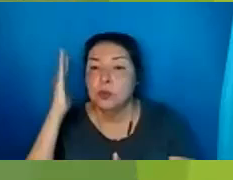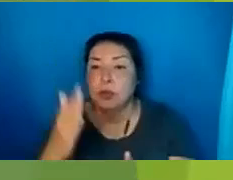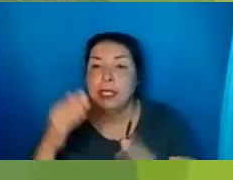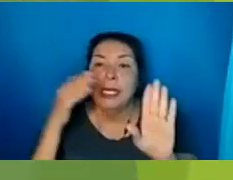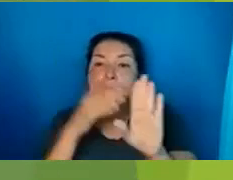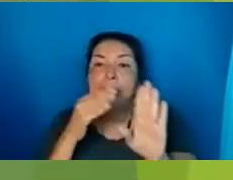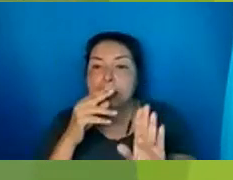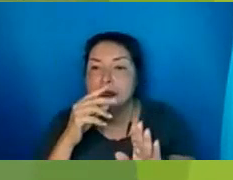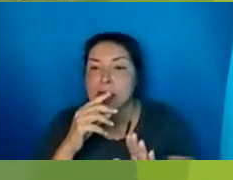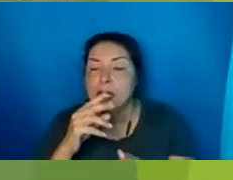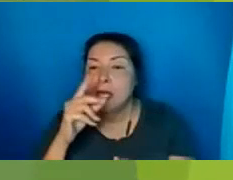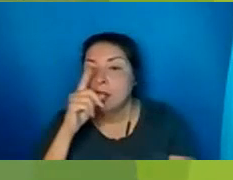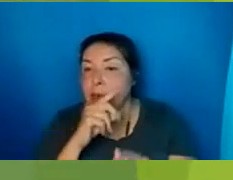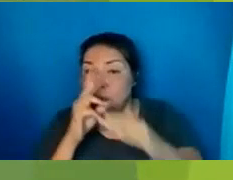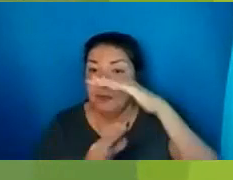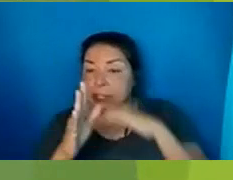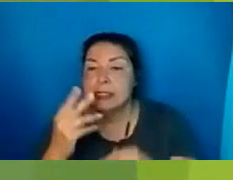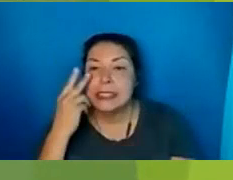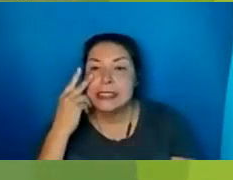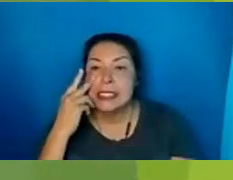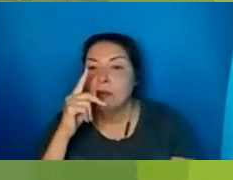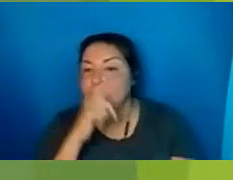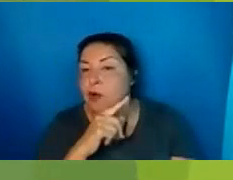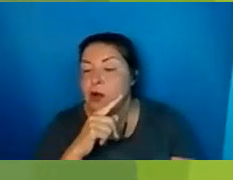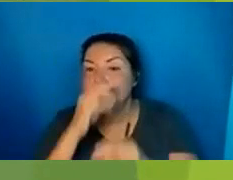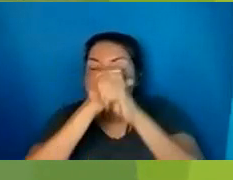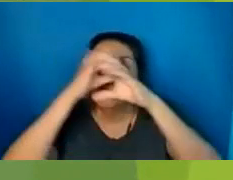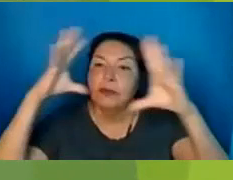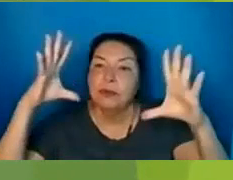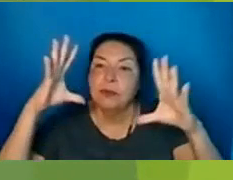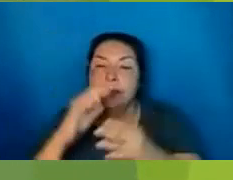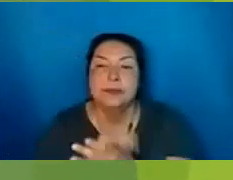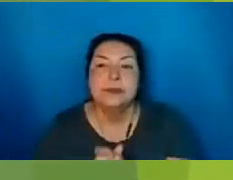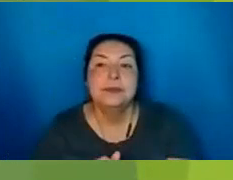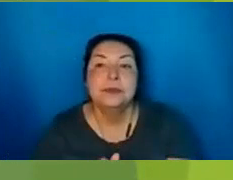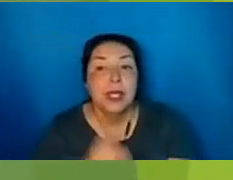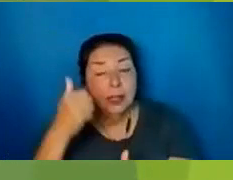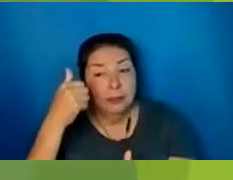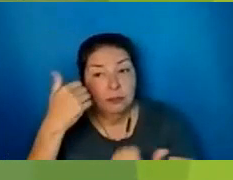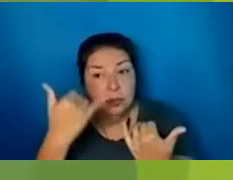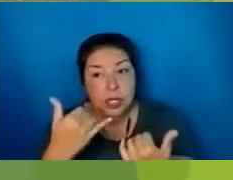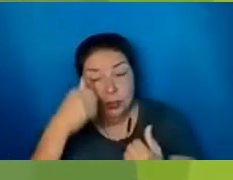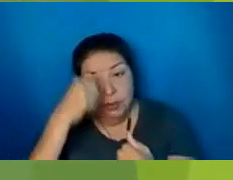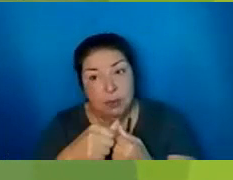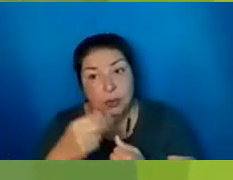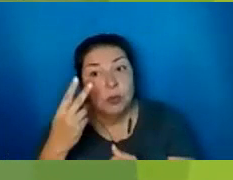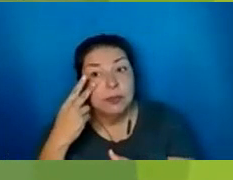see false visions and divinations. Okay, remember, we've seen the hand of God